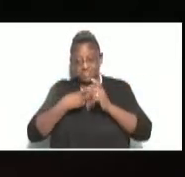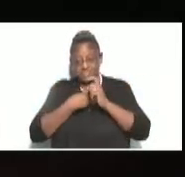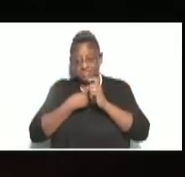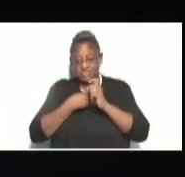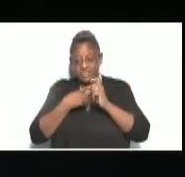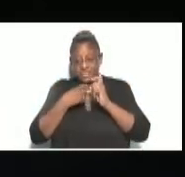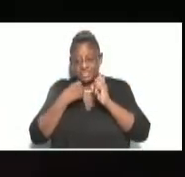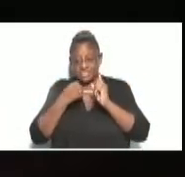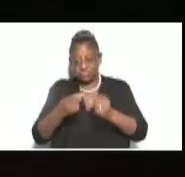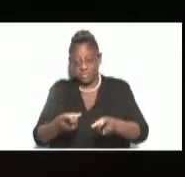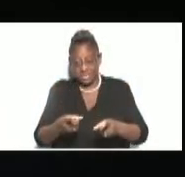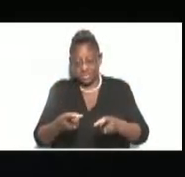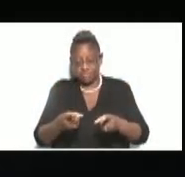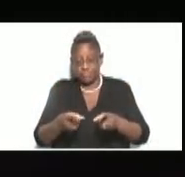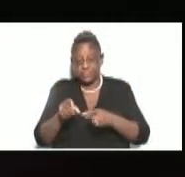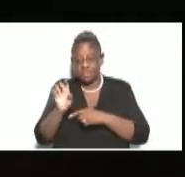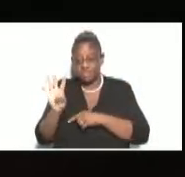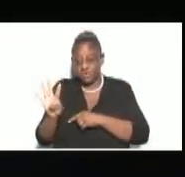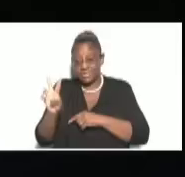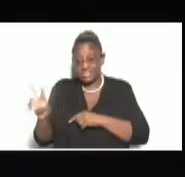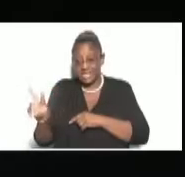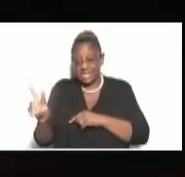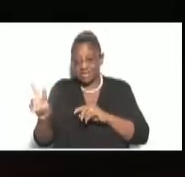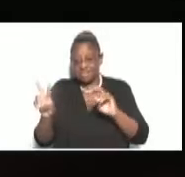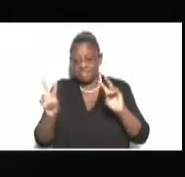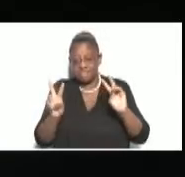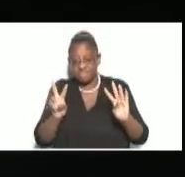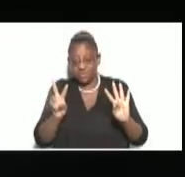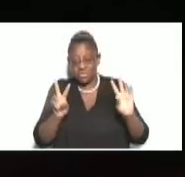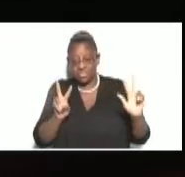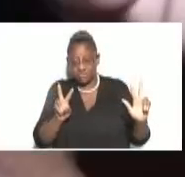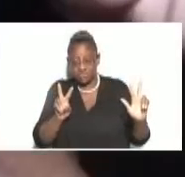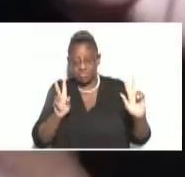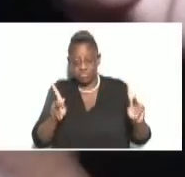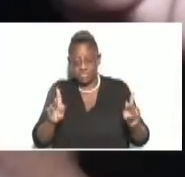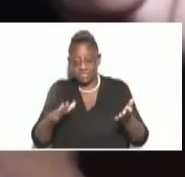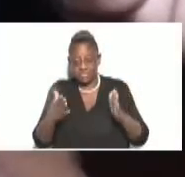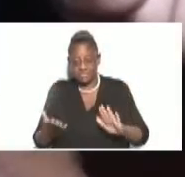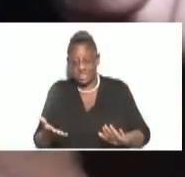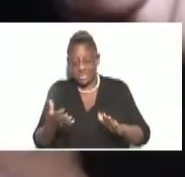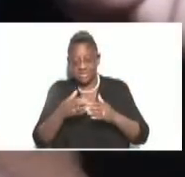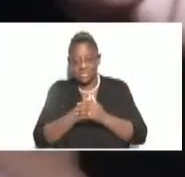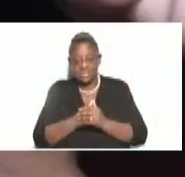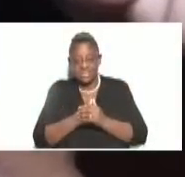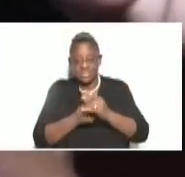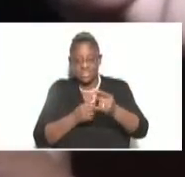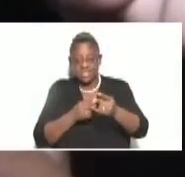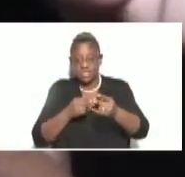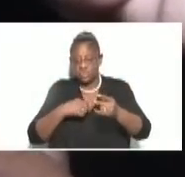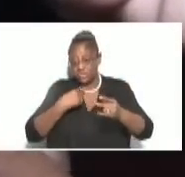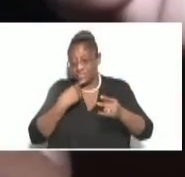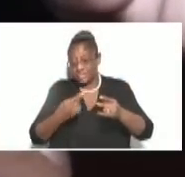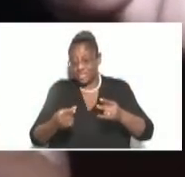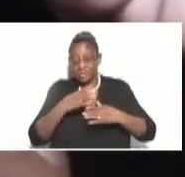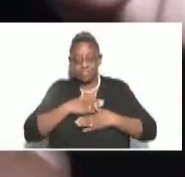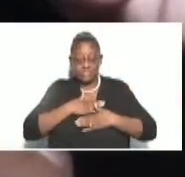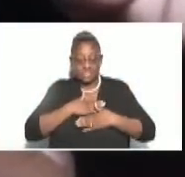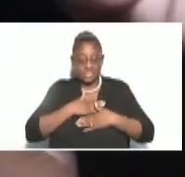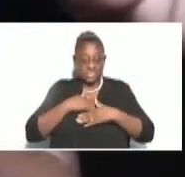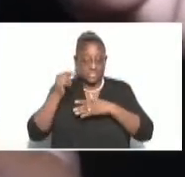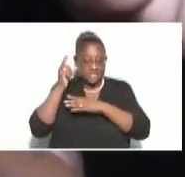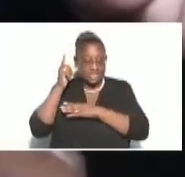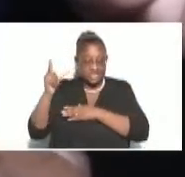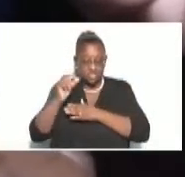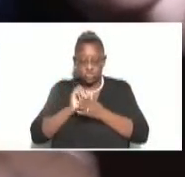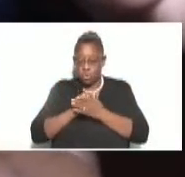tragedy marking the 42nd and 43rd traffic fatalities for the year. As always, we are saying to persons, please adhere to